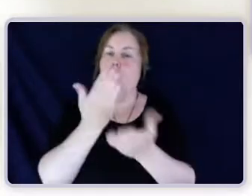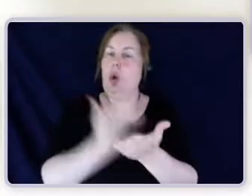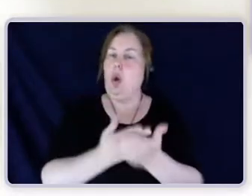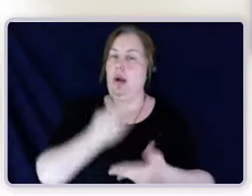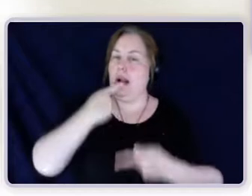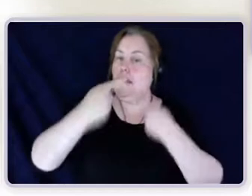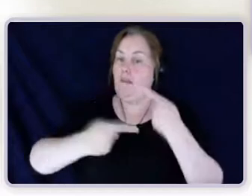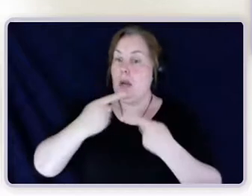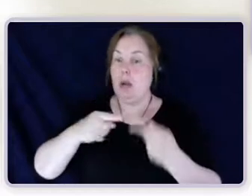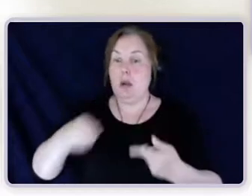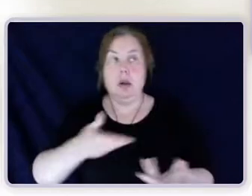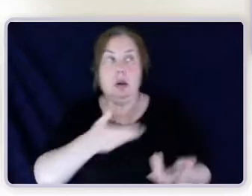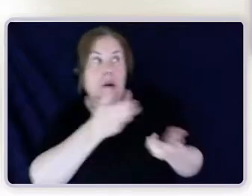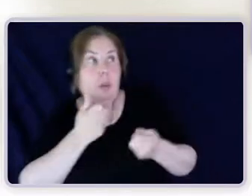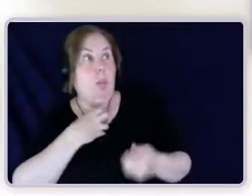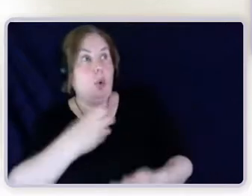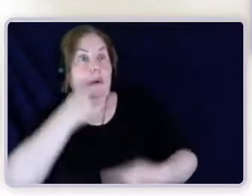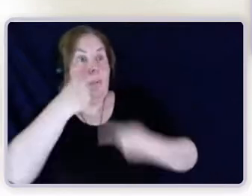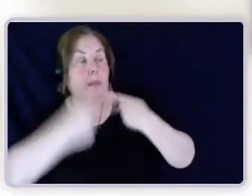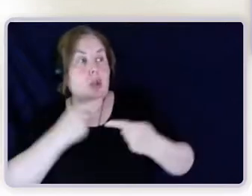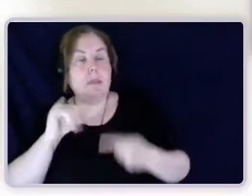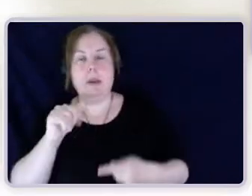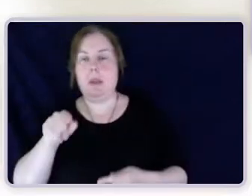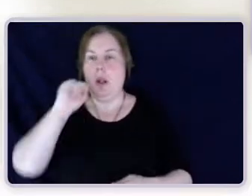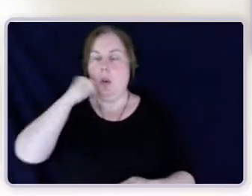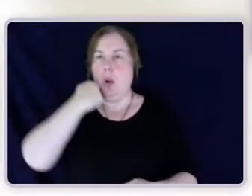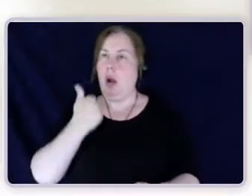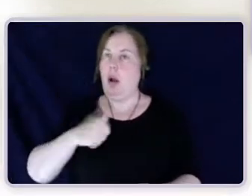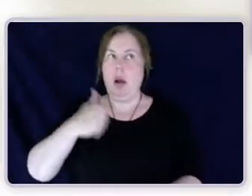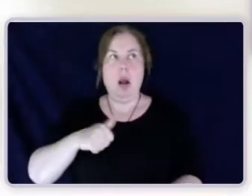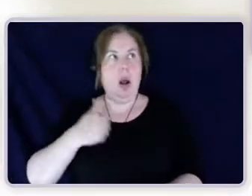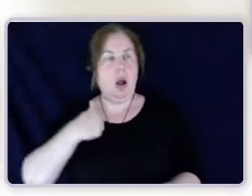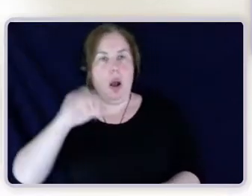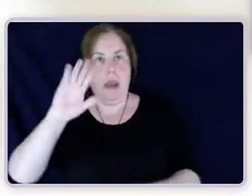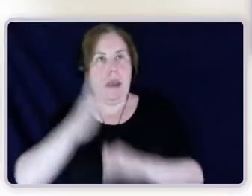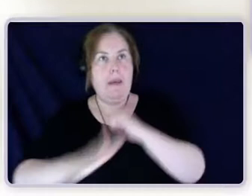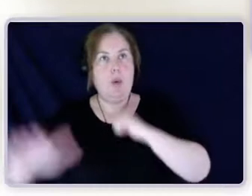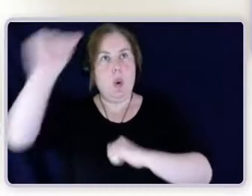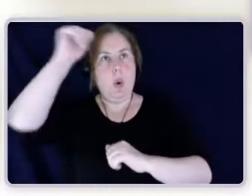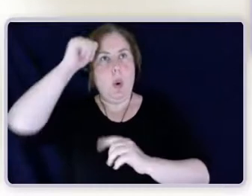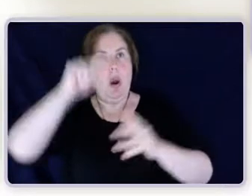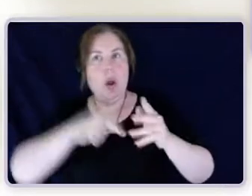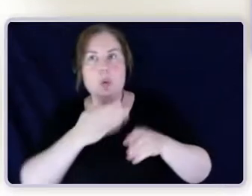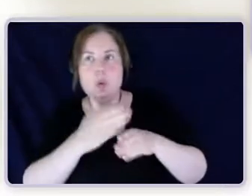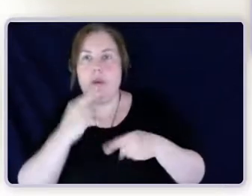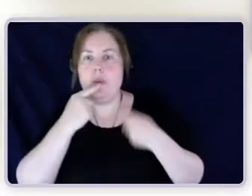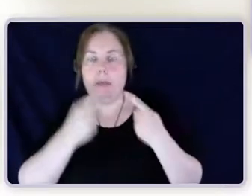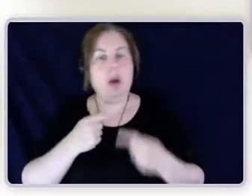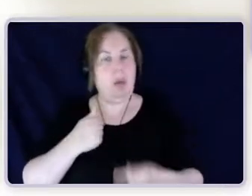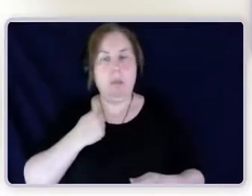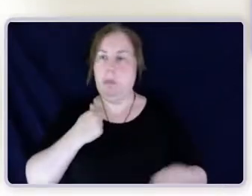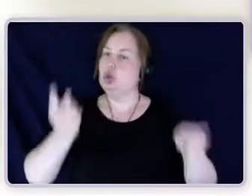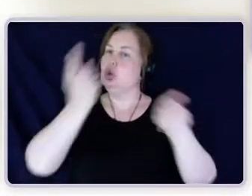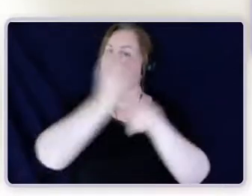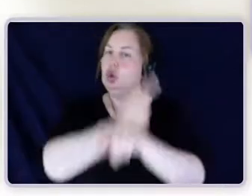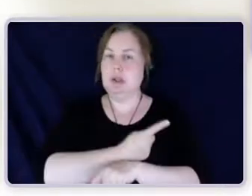and say, well, given the new information that is available to me, my will is no longer to